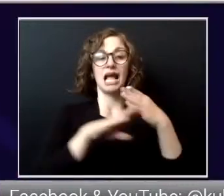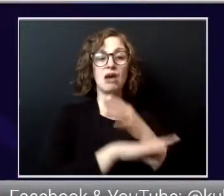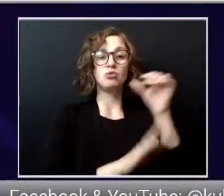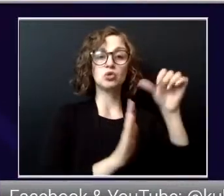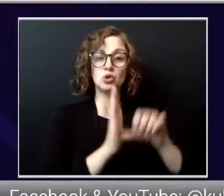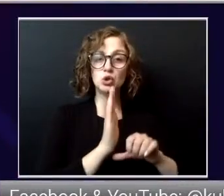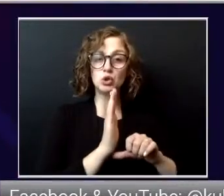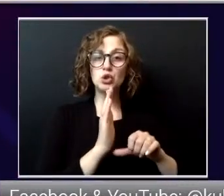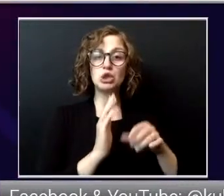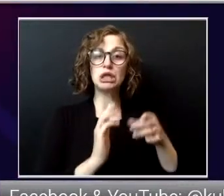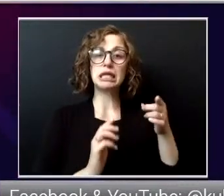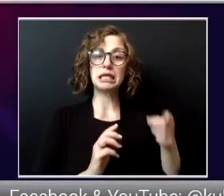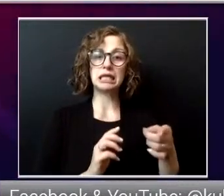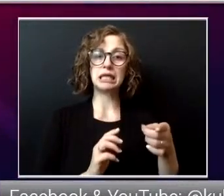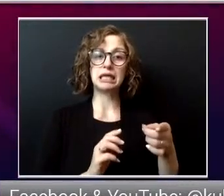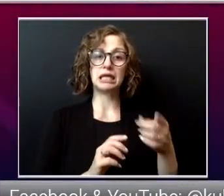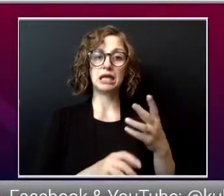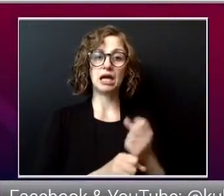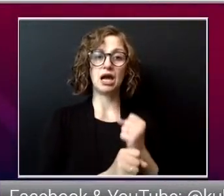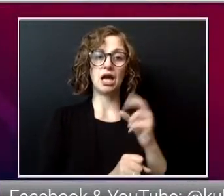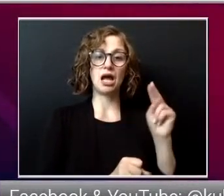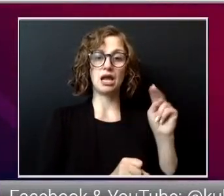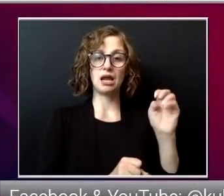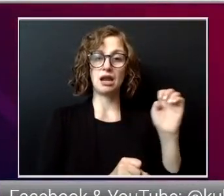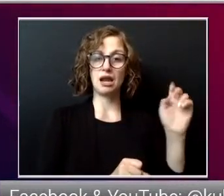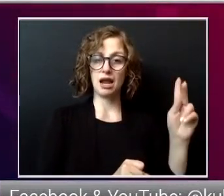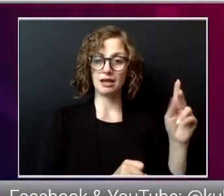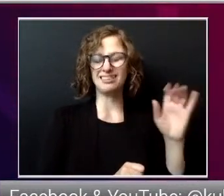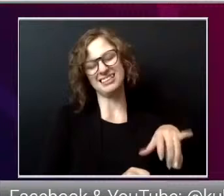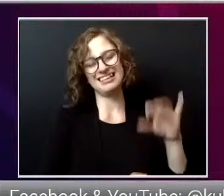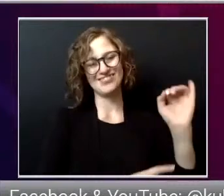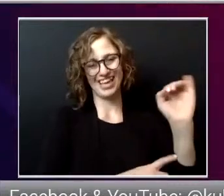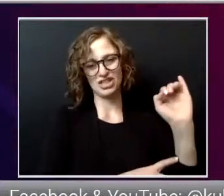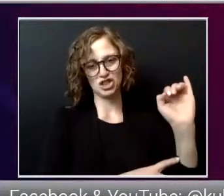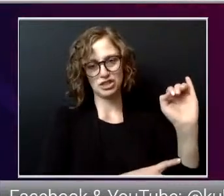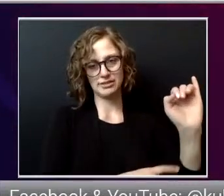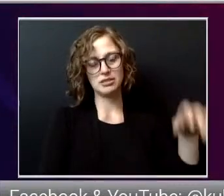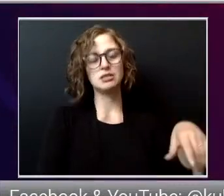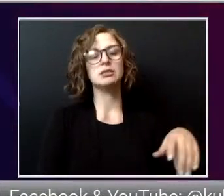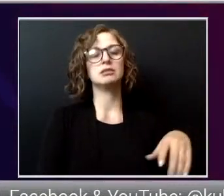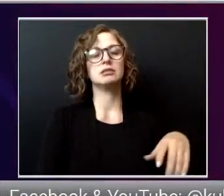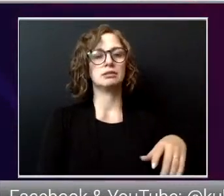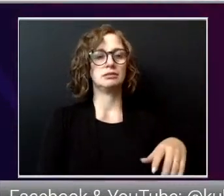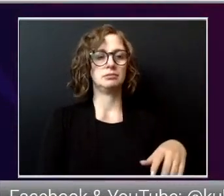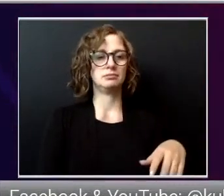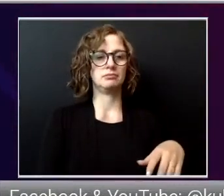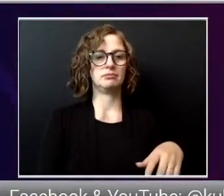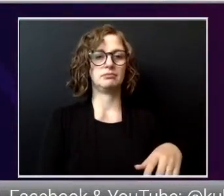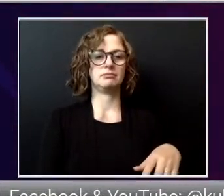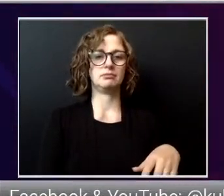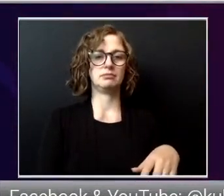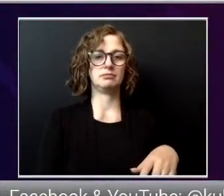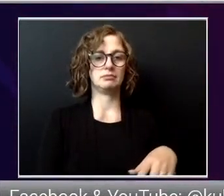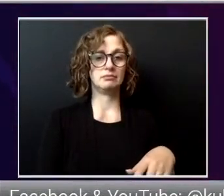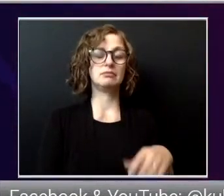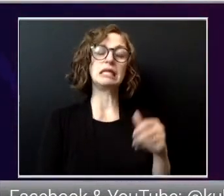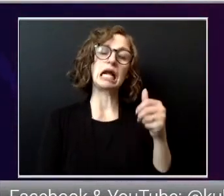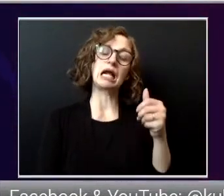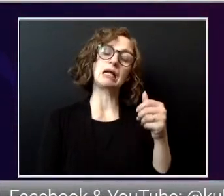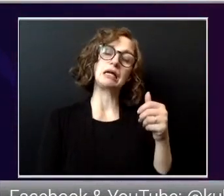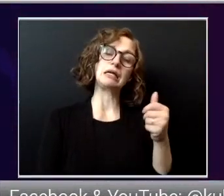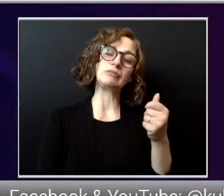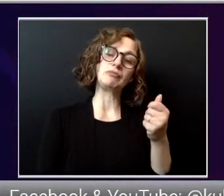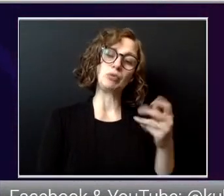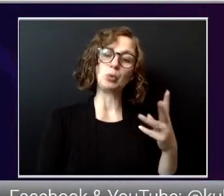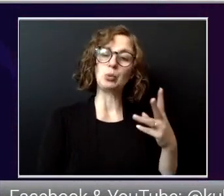got neck, which was like an infection, and had a couple hiccups afterwards,